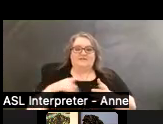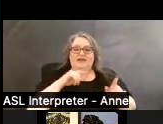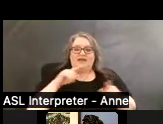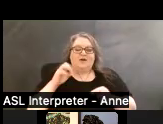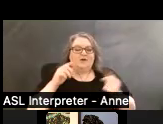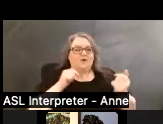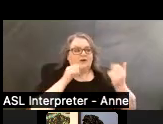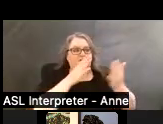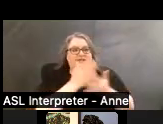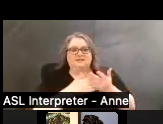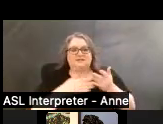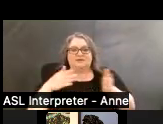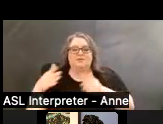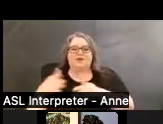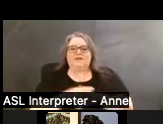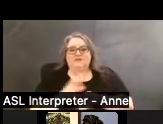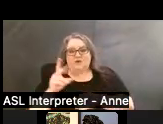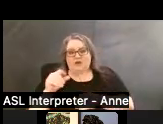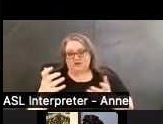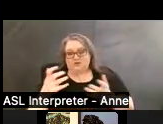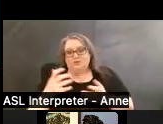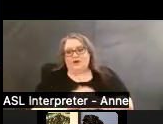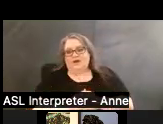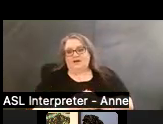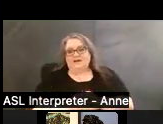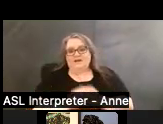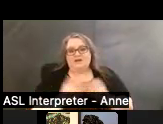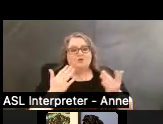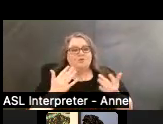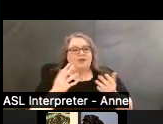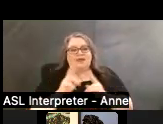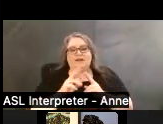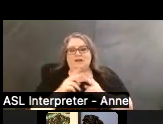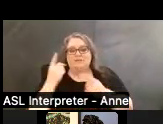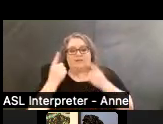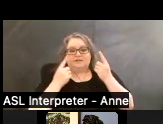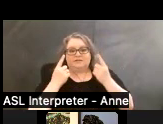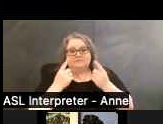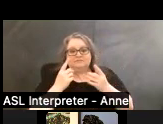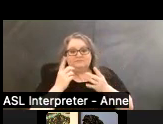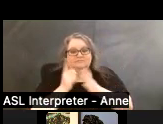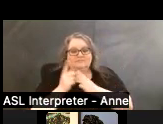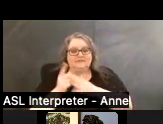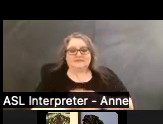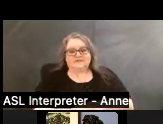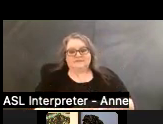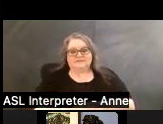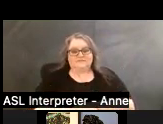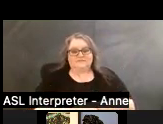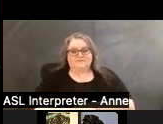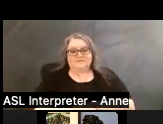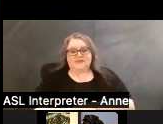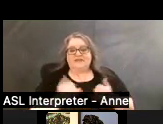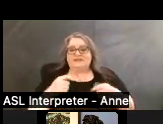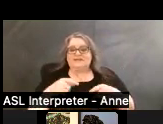addressed in some way. So I do want to just wait a couple more minutes. This is also an opportunity if you'd